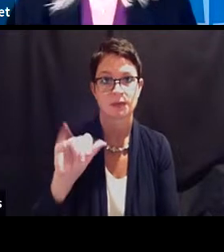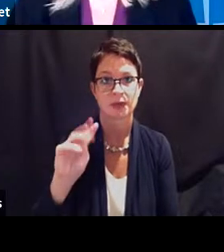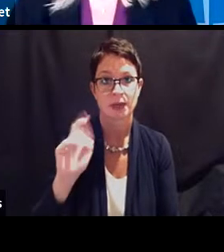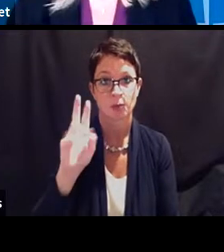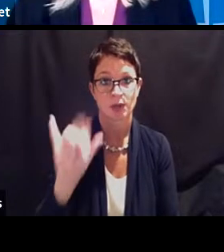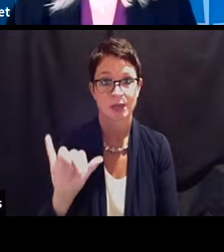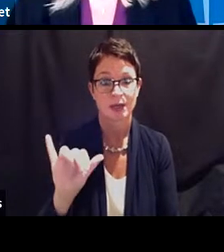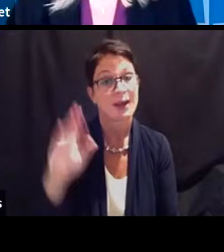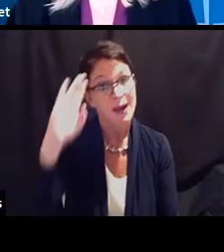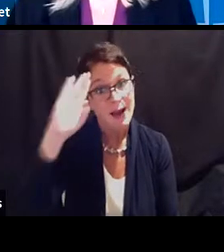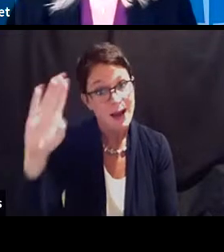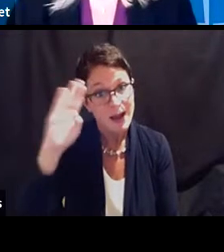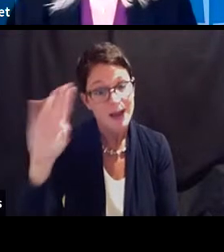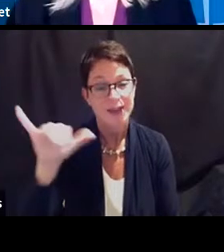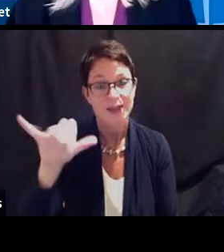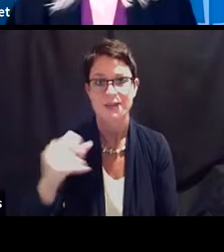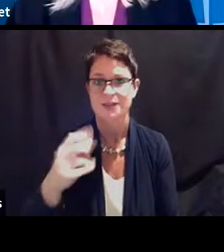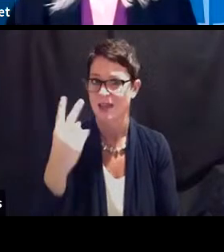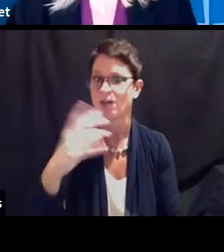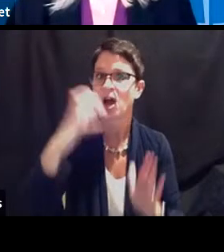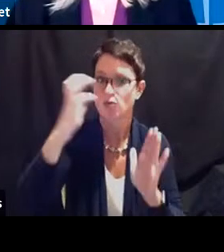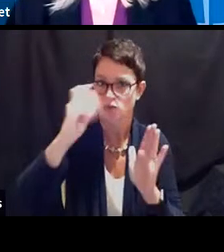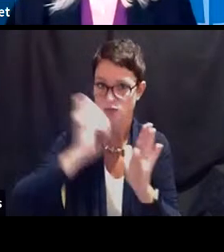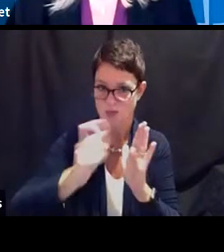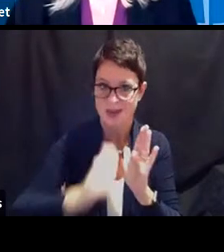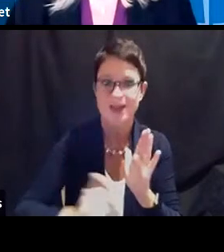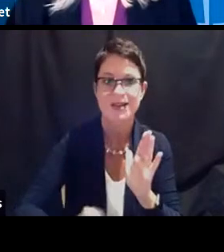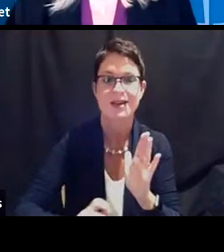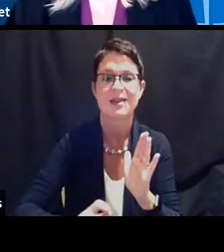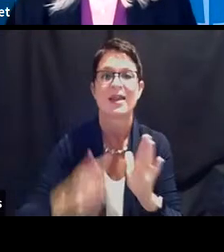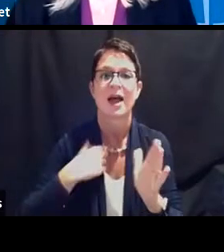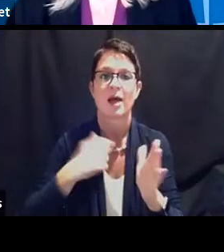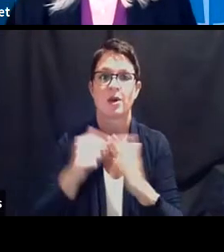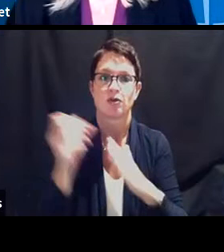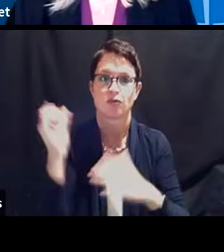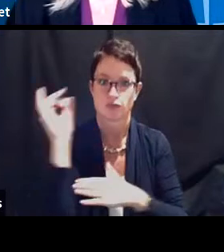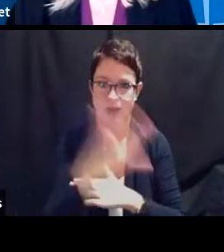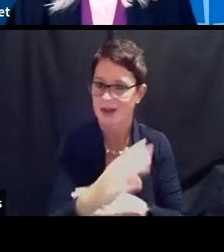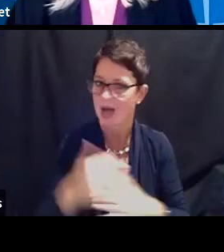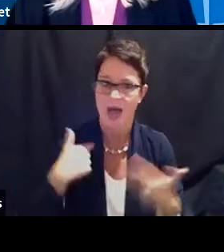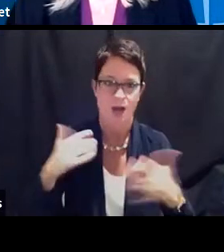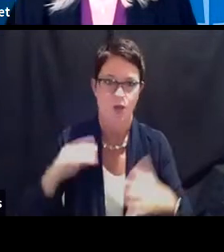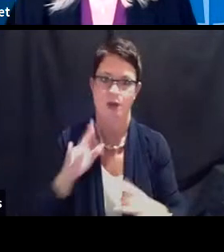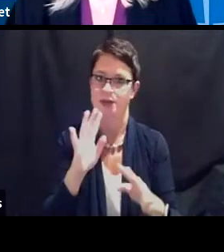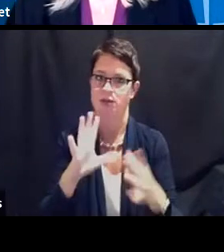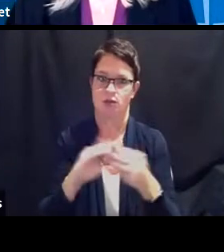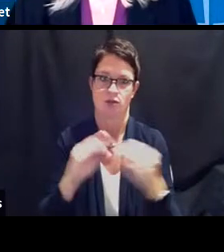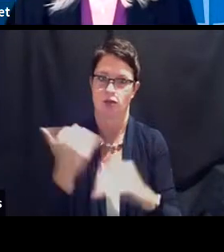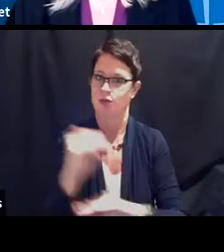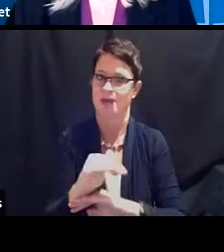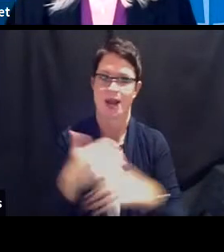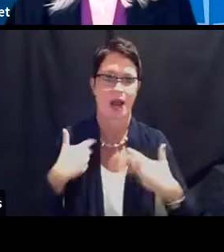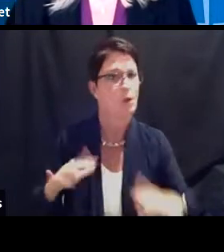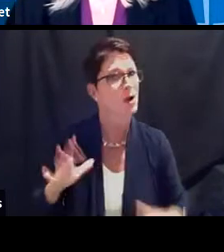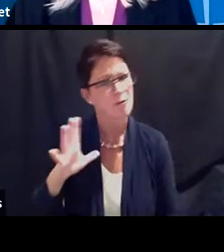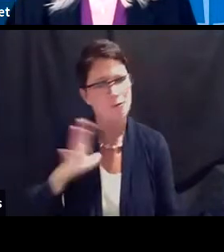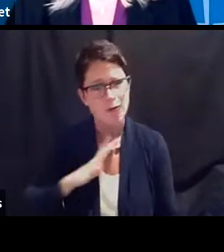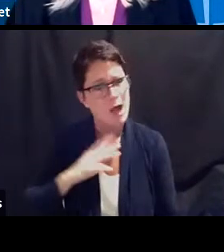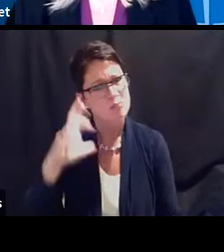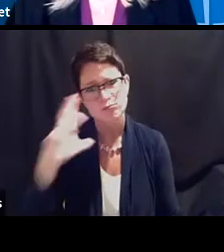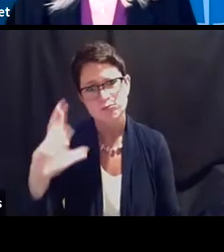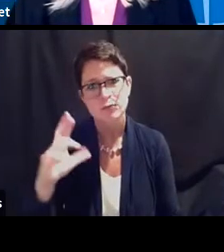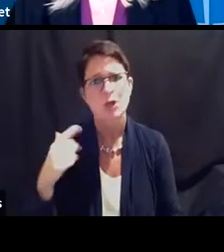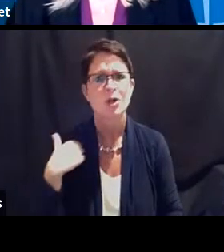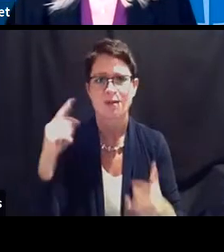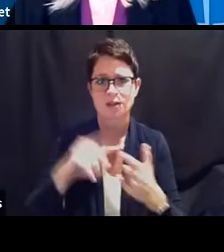Hello, I had written that I would make a written statement. I would not make an oral statement at this time. Oh, that's fine. You have